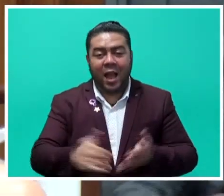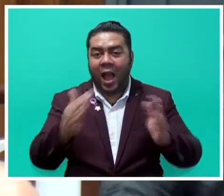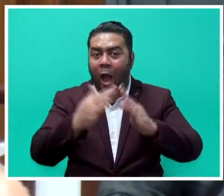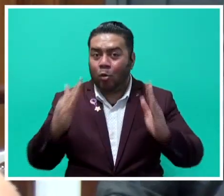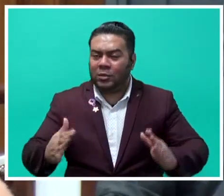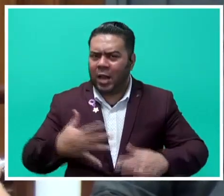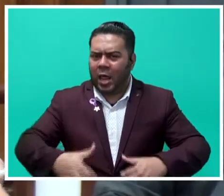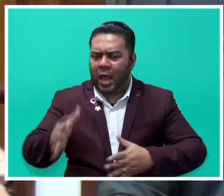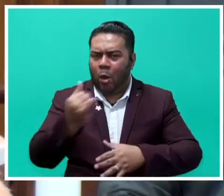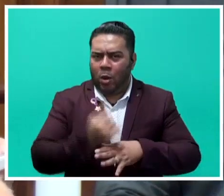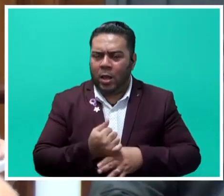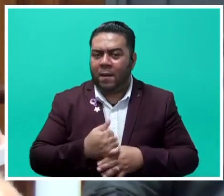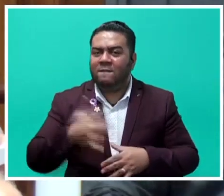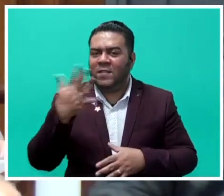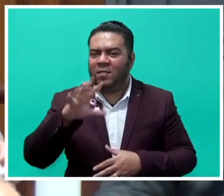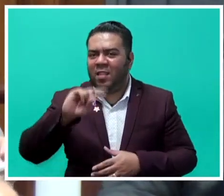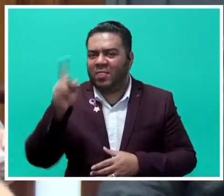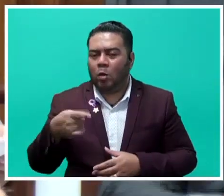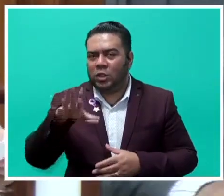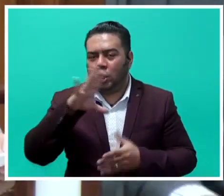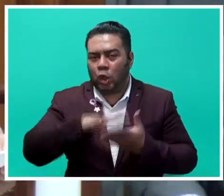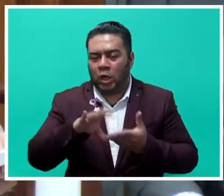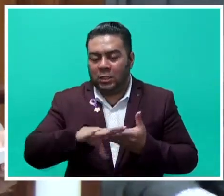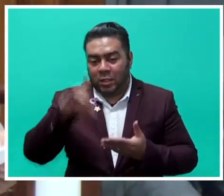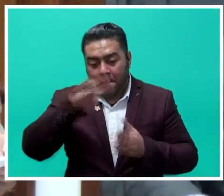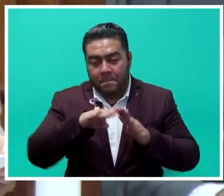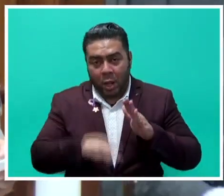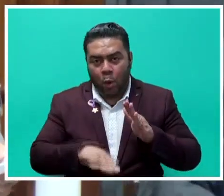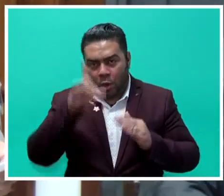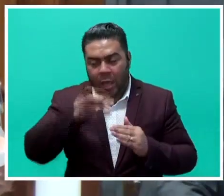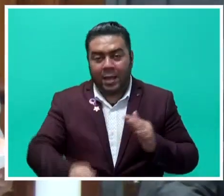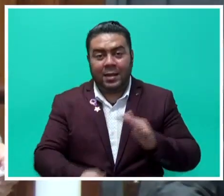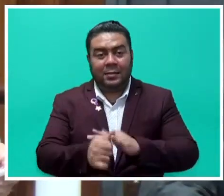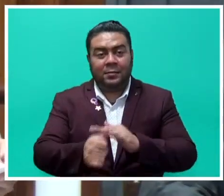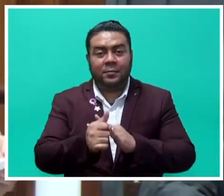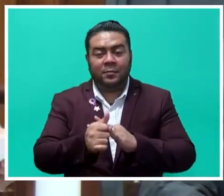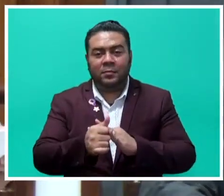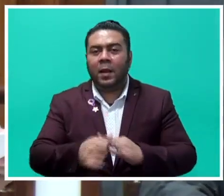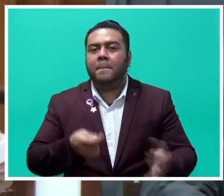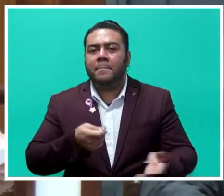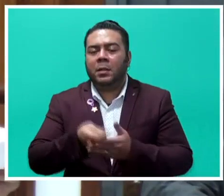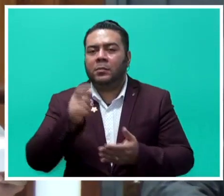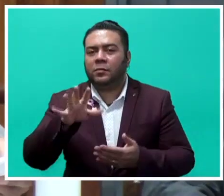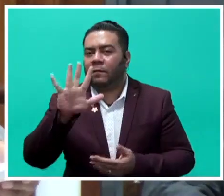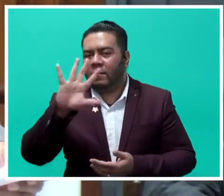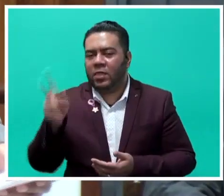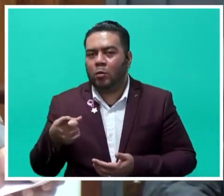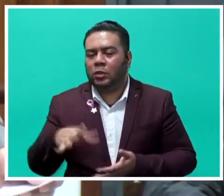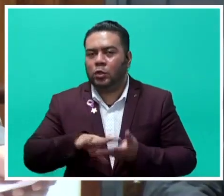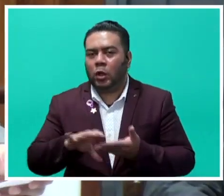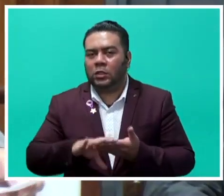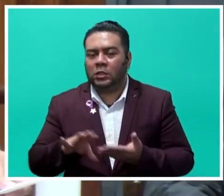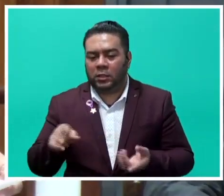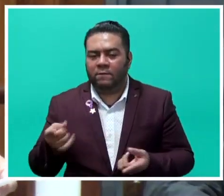with an annual income of $50,000 or below can access the payable grant of $5,000